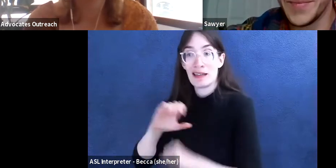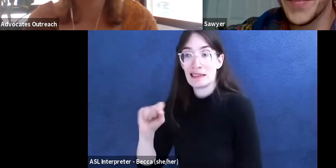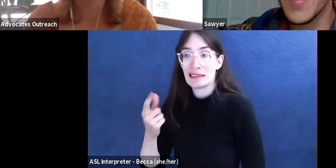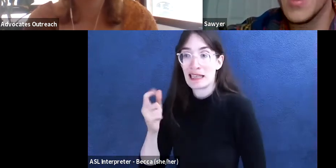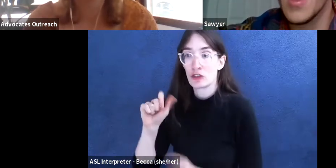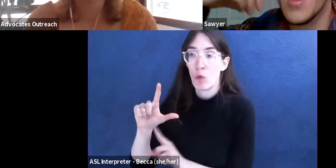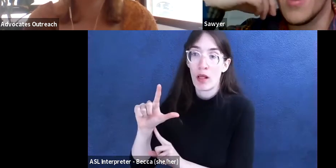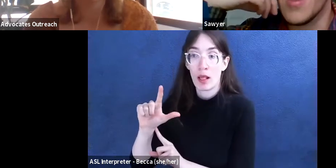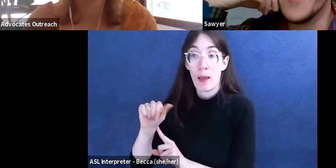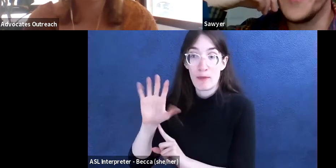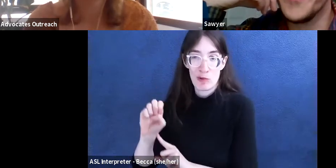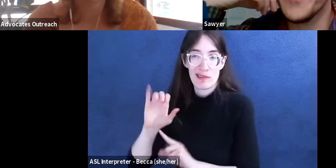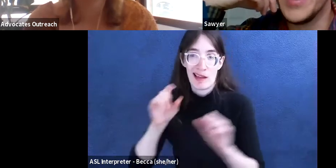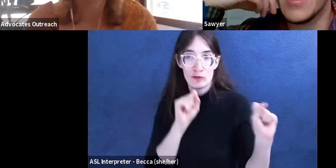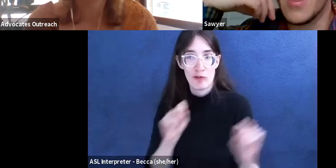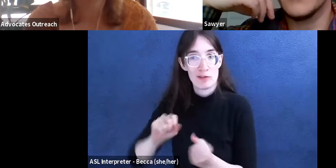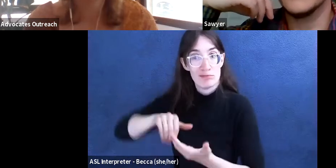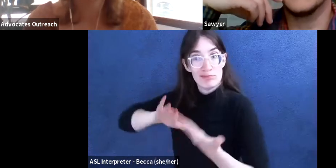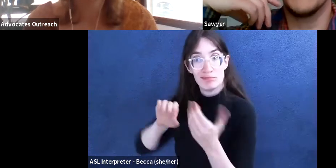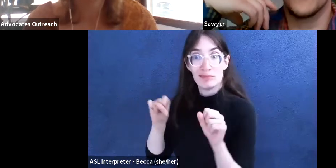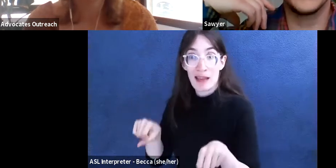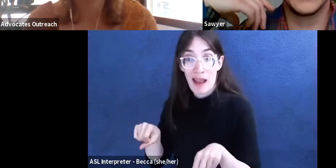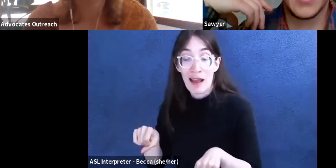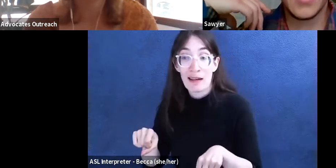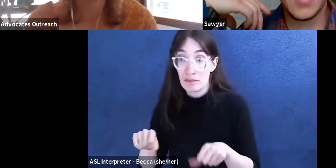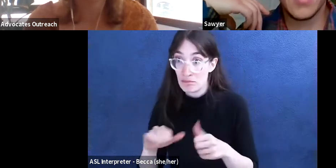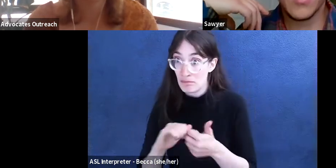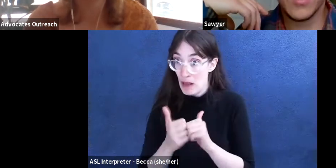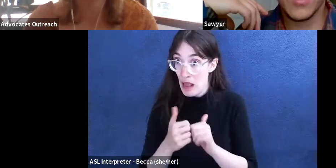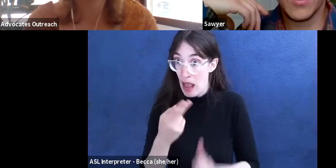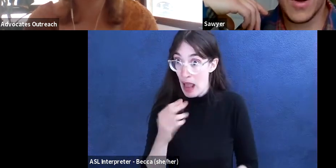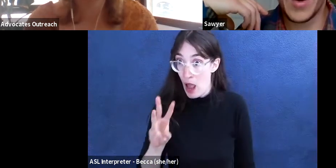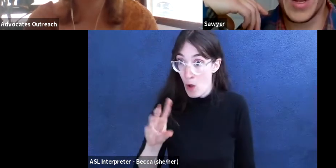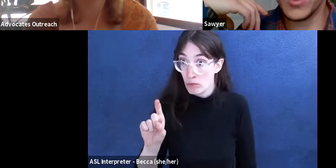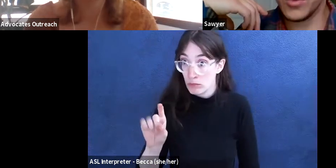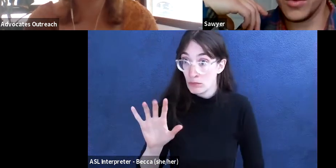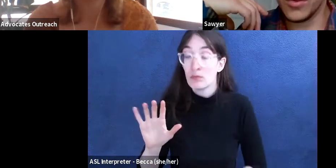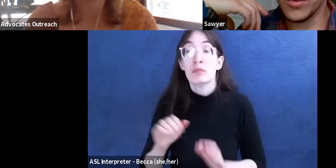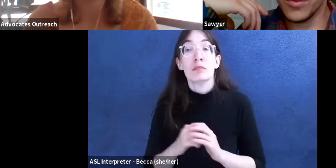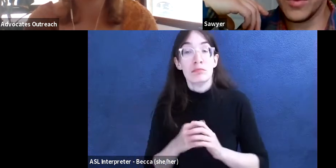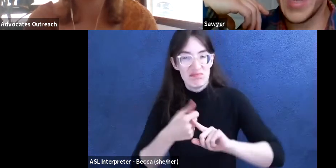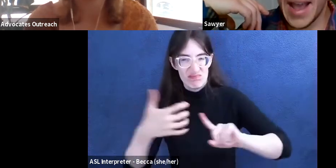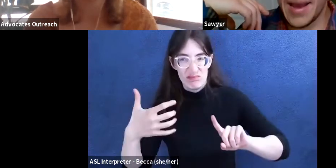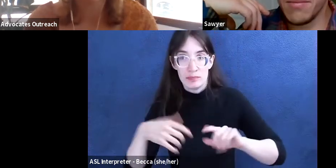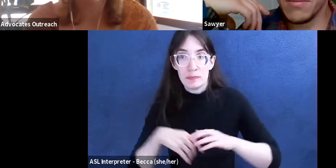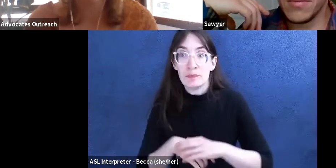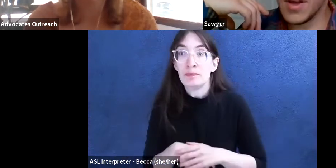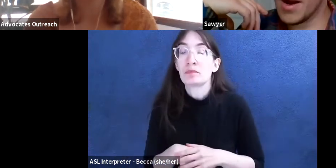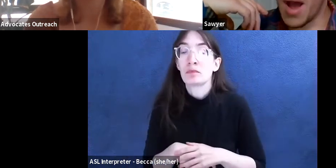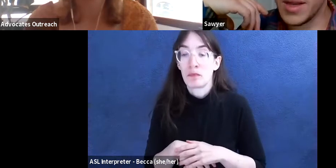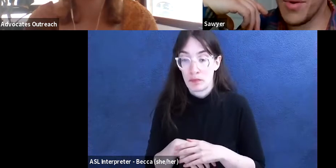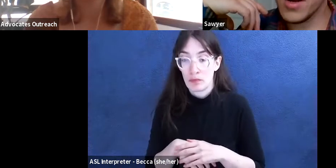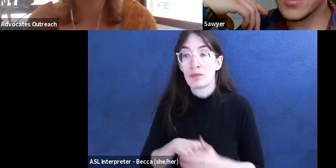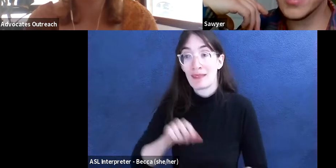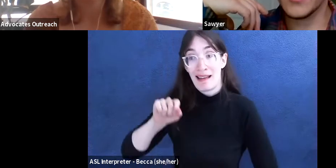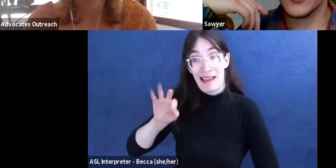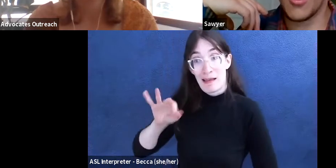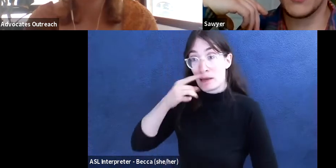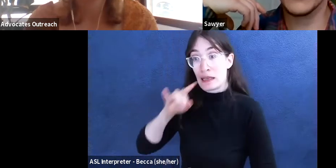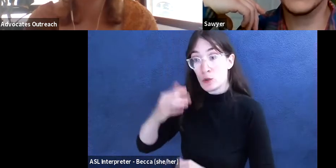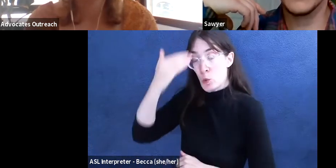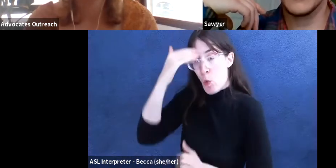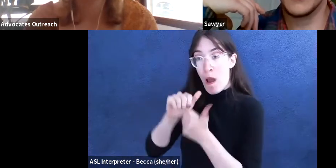just use the words like penis, testes, vagina, vulva. And that's good for a few